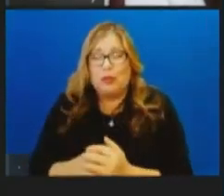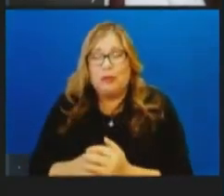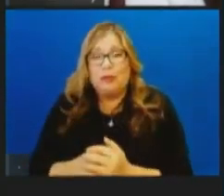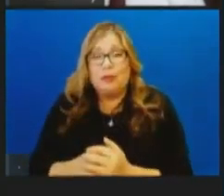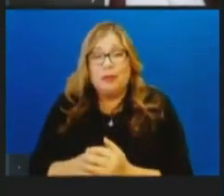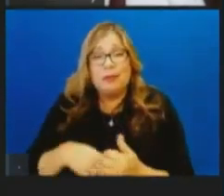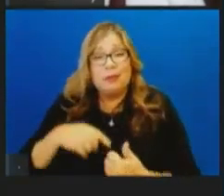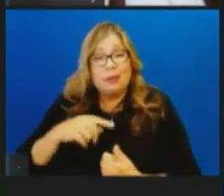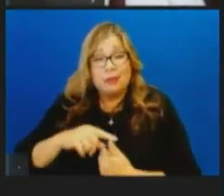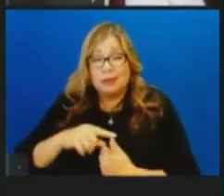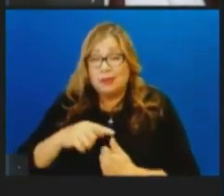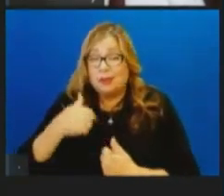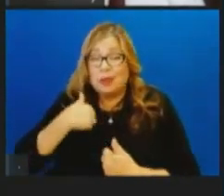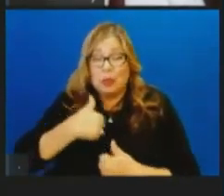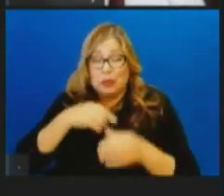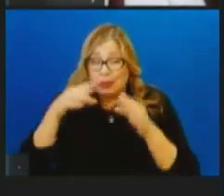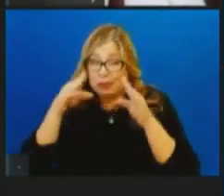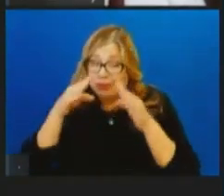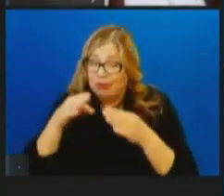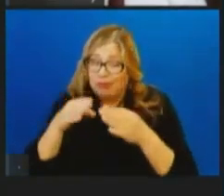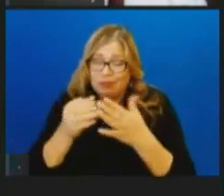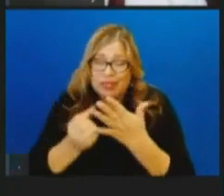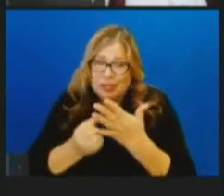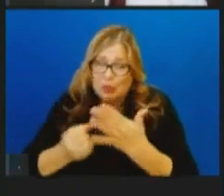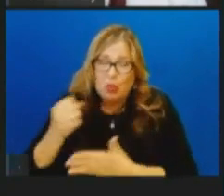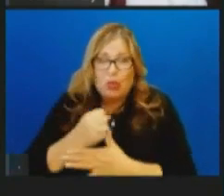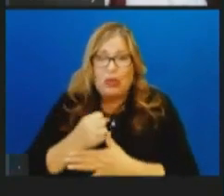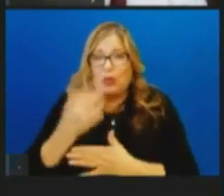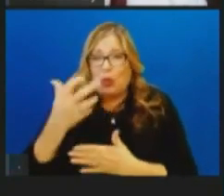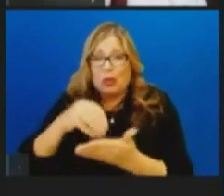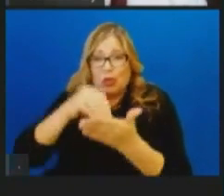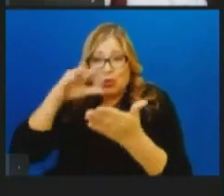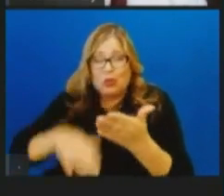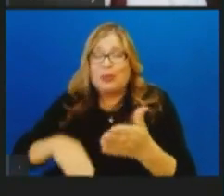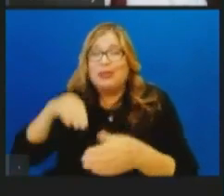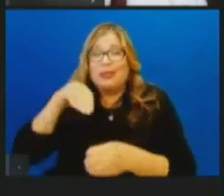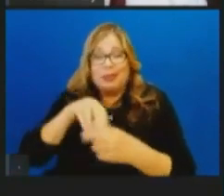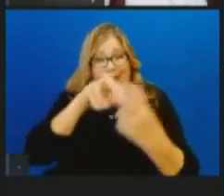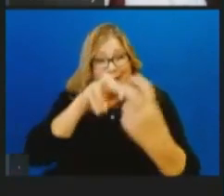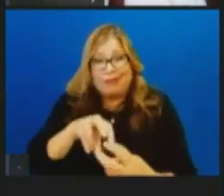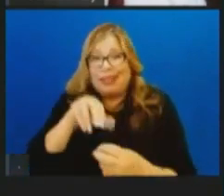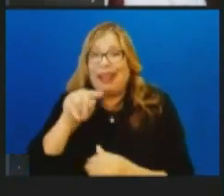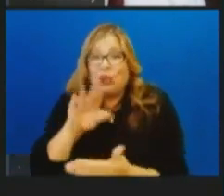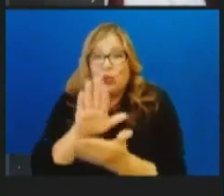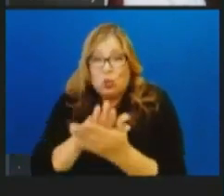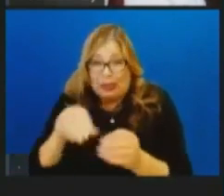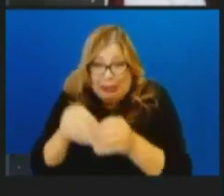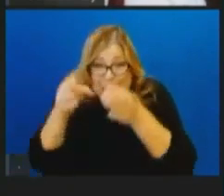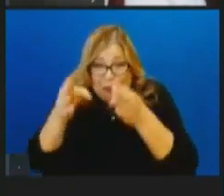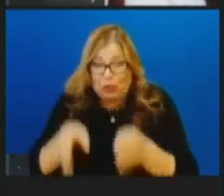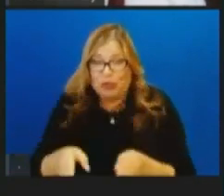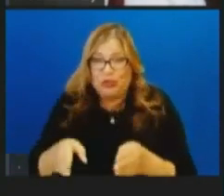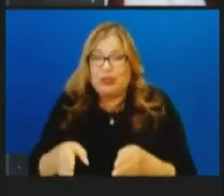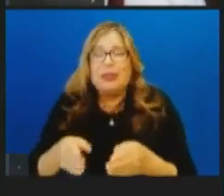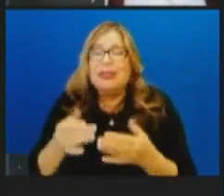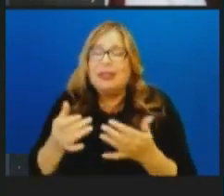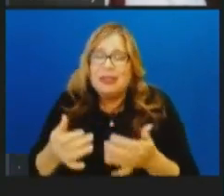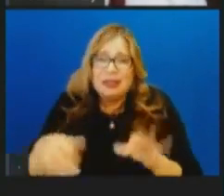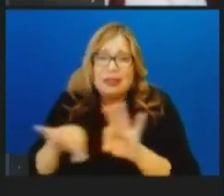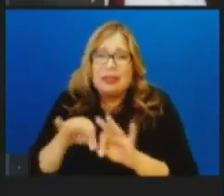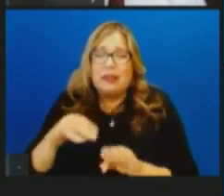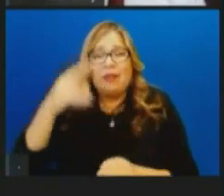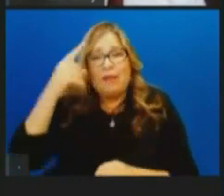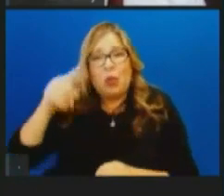in-person instruction. There's no substitute, particularly for vulnerable populations. Schools are not just a place